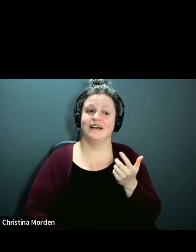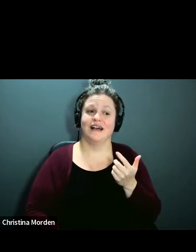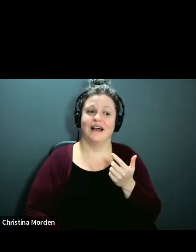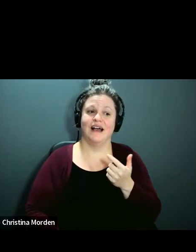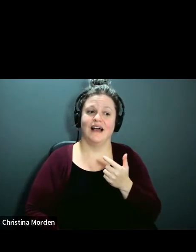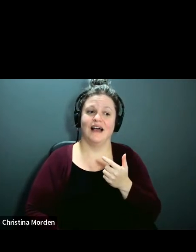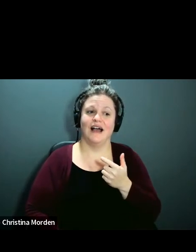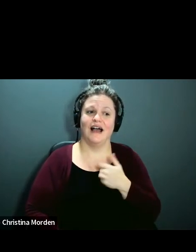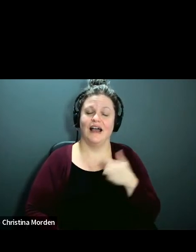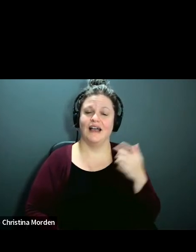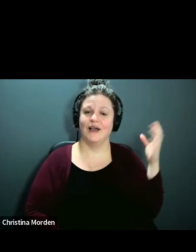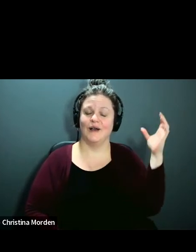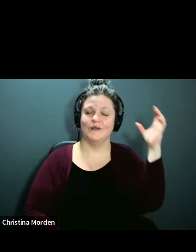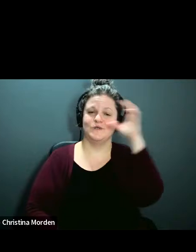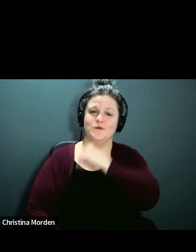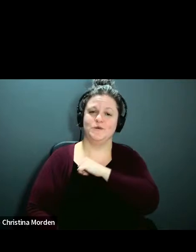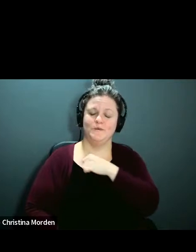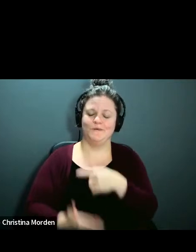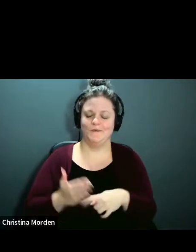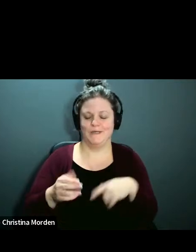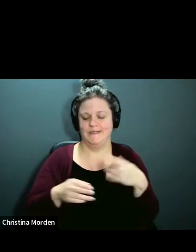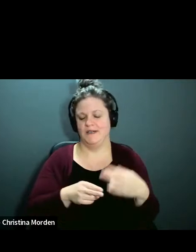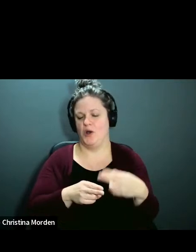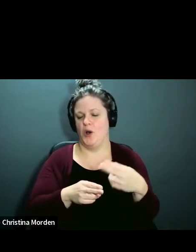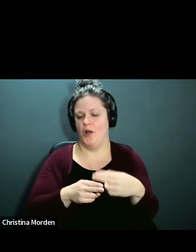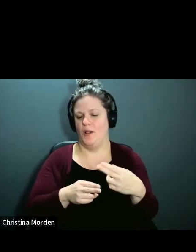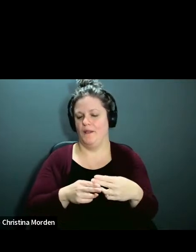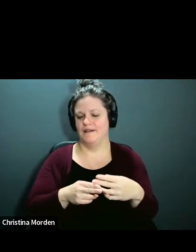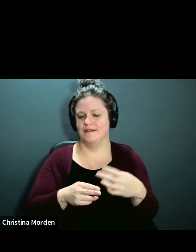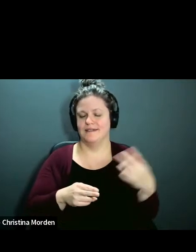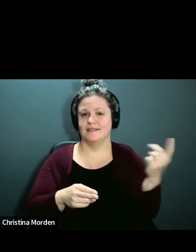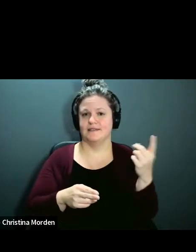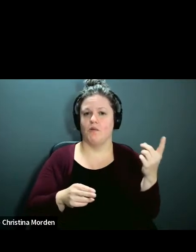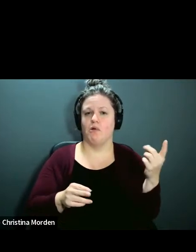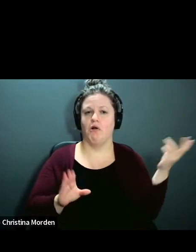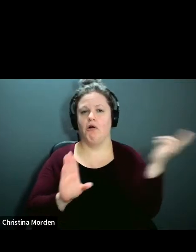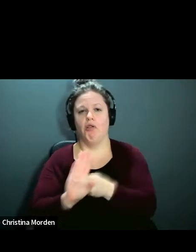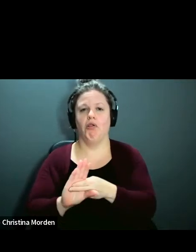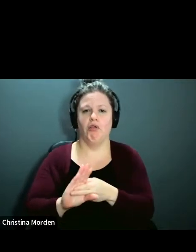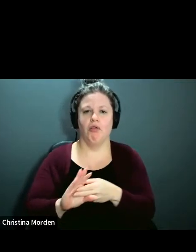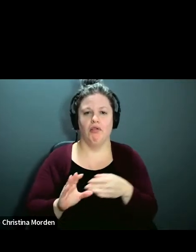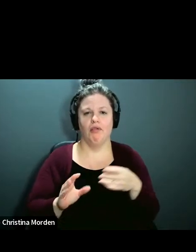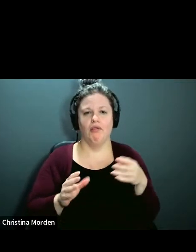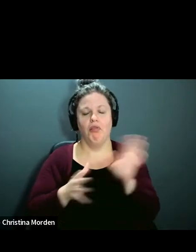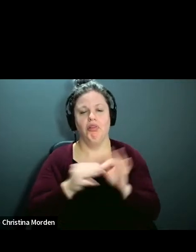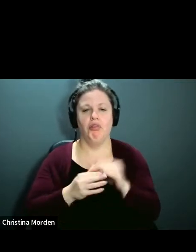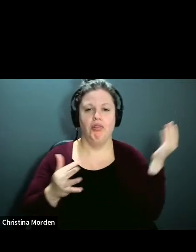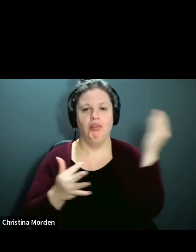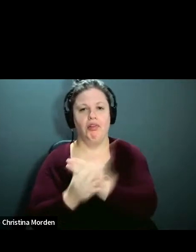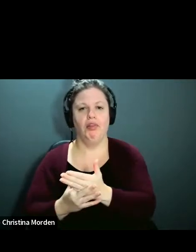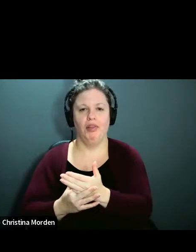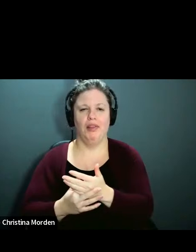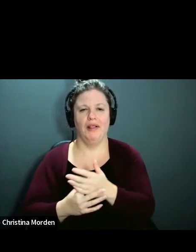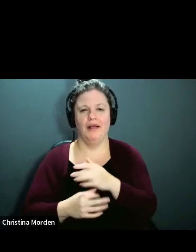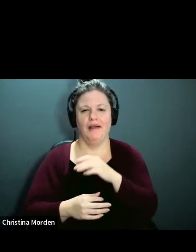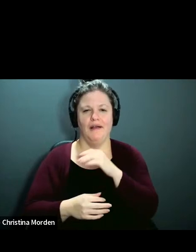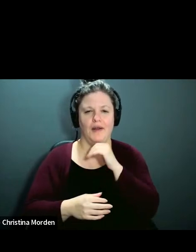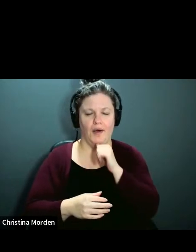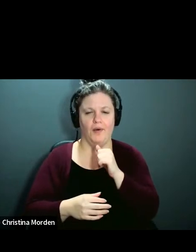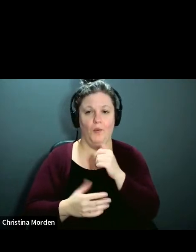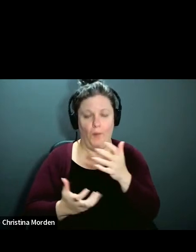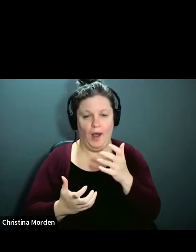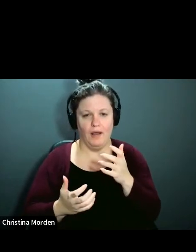what is um yeah someone who just wanted to disrupt things so thank you for